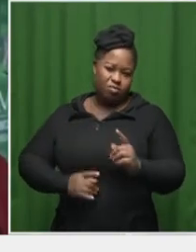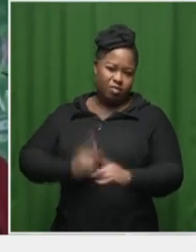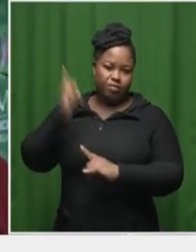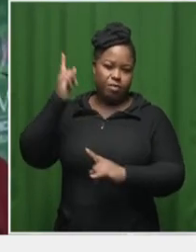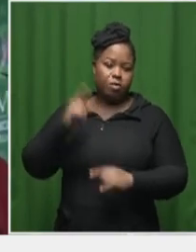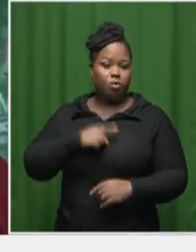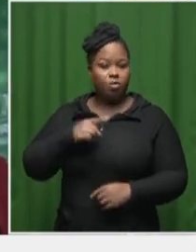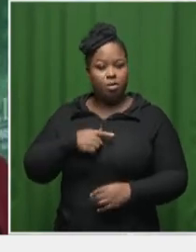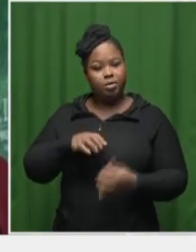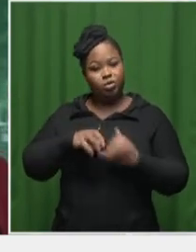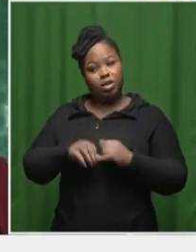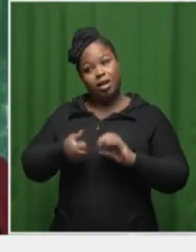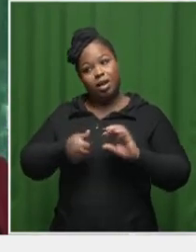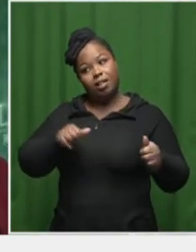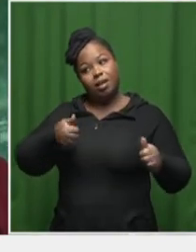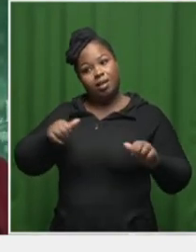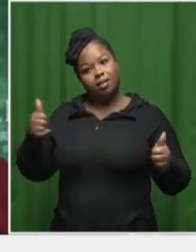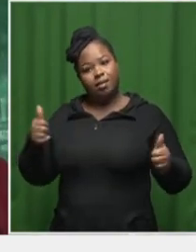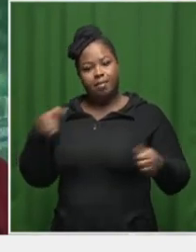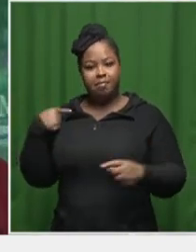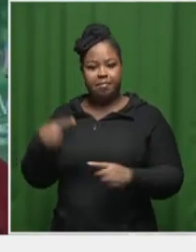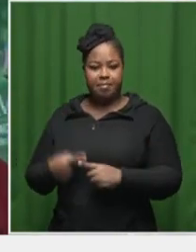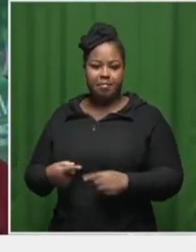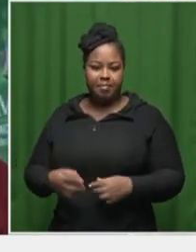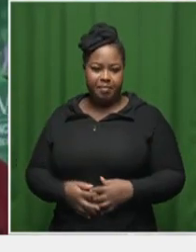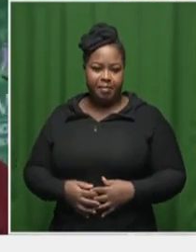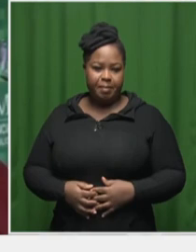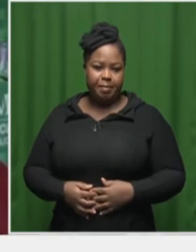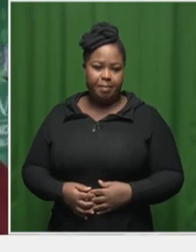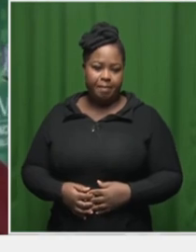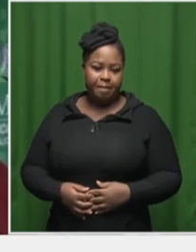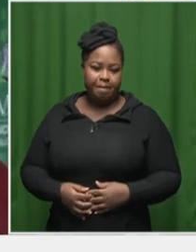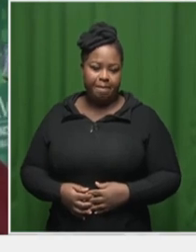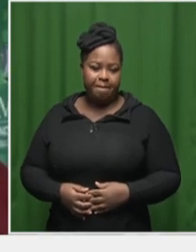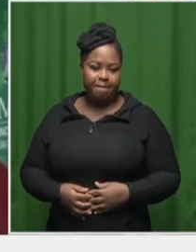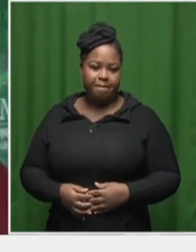I was trying to break other people's records all along.